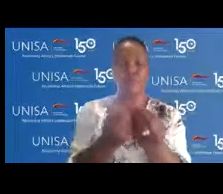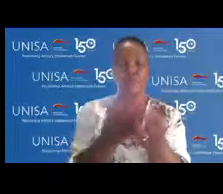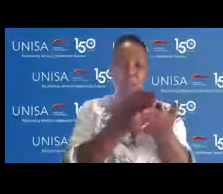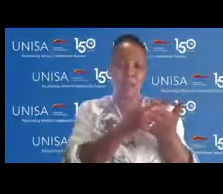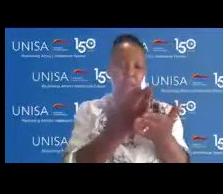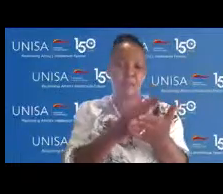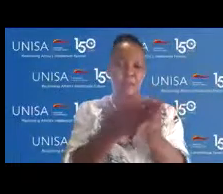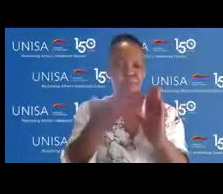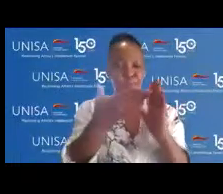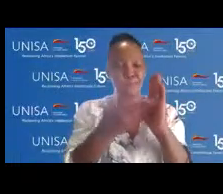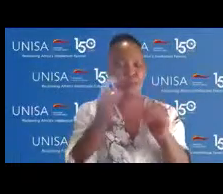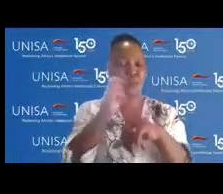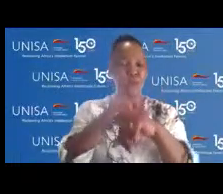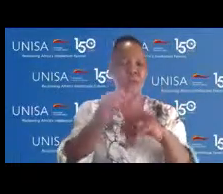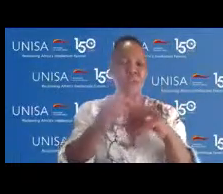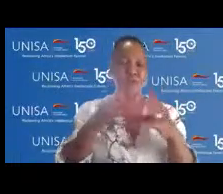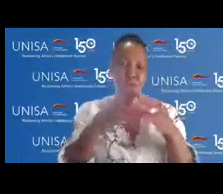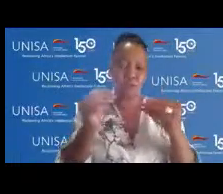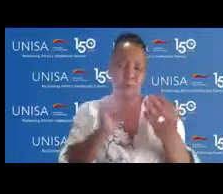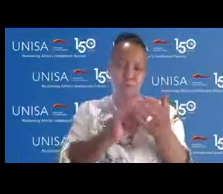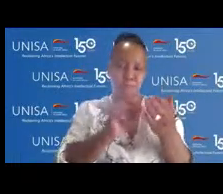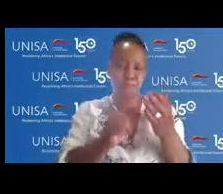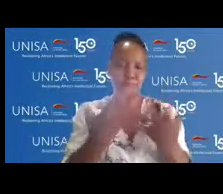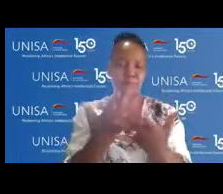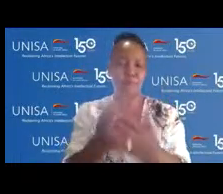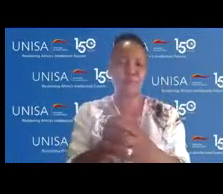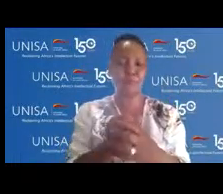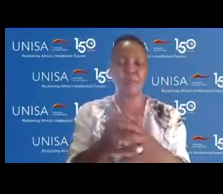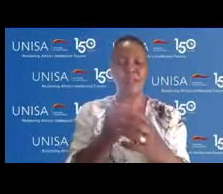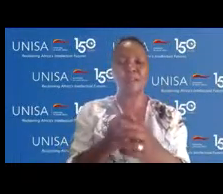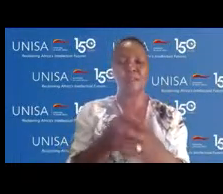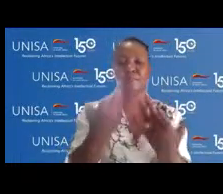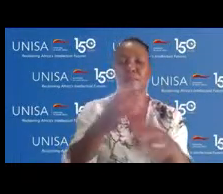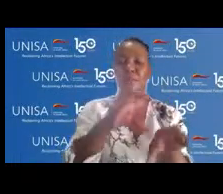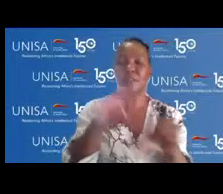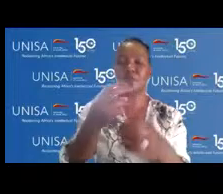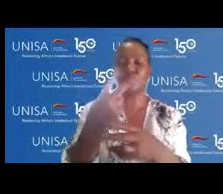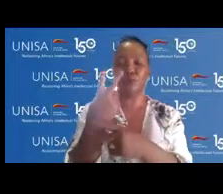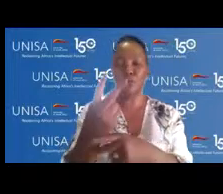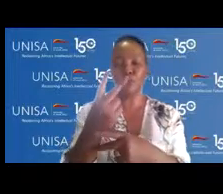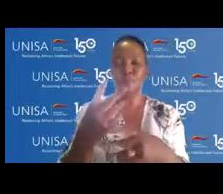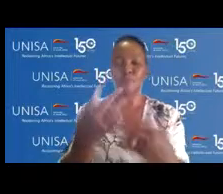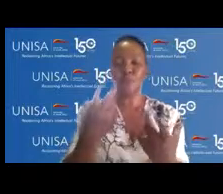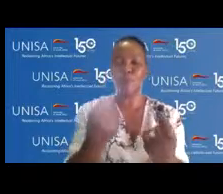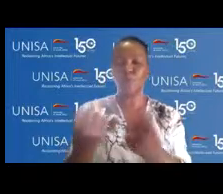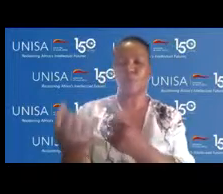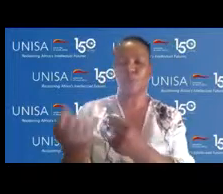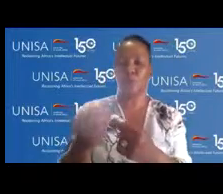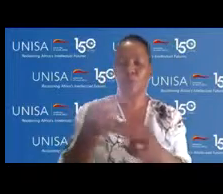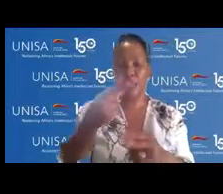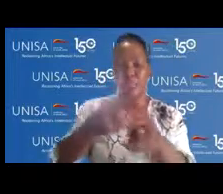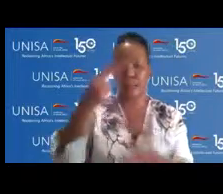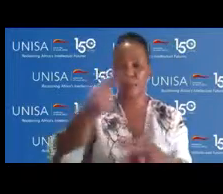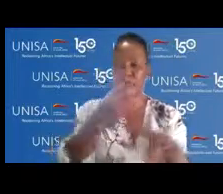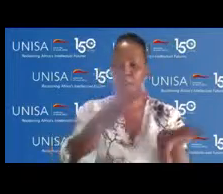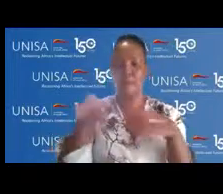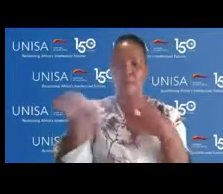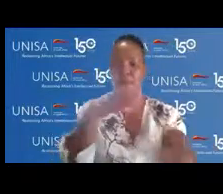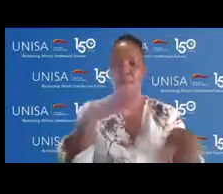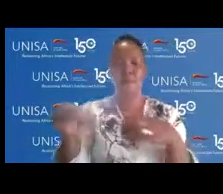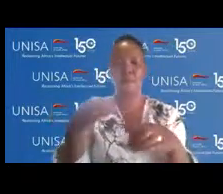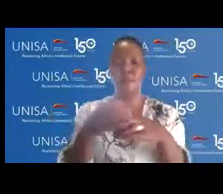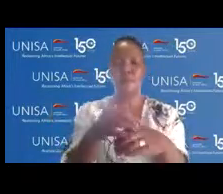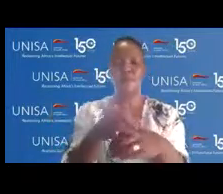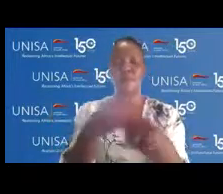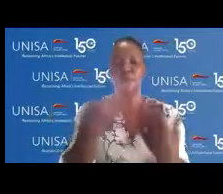complete. Unit 2, for instance, only unlocks when you do the final activity within Unit 1. So we'll have a